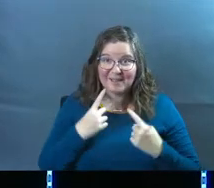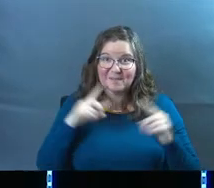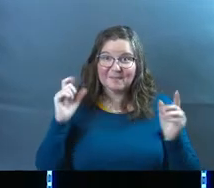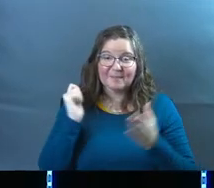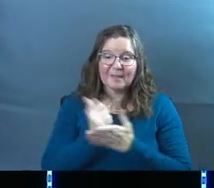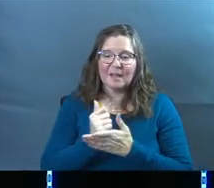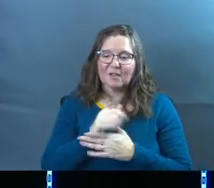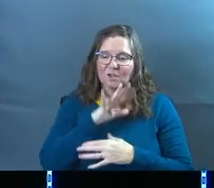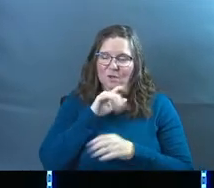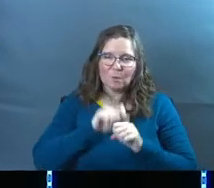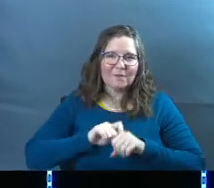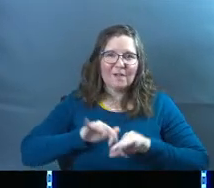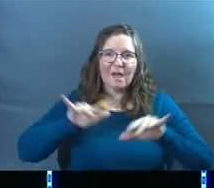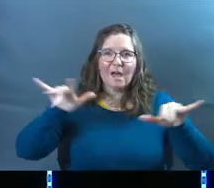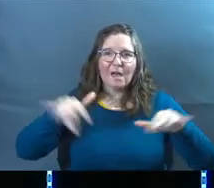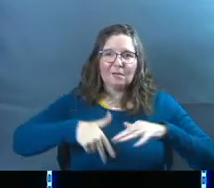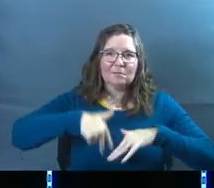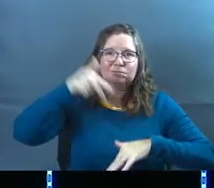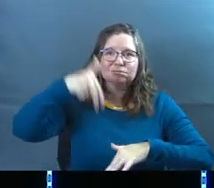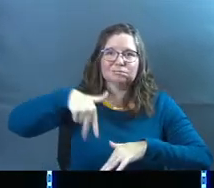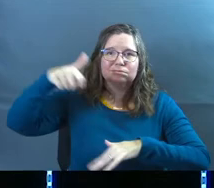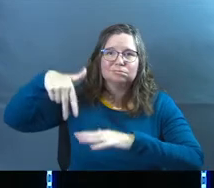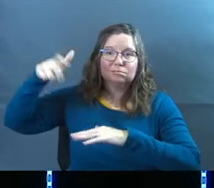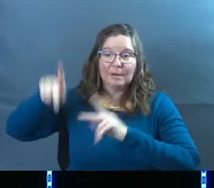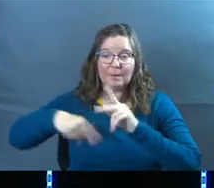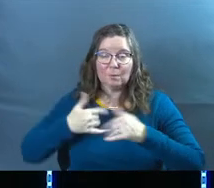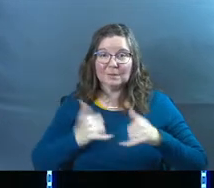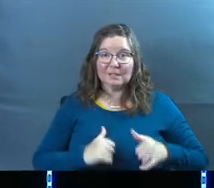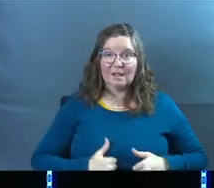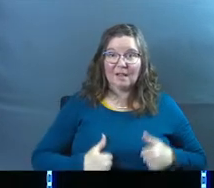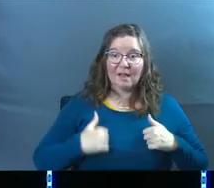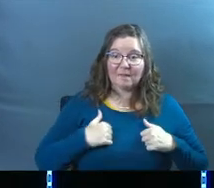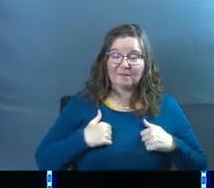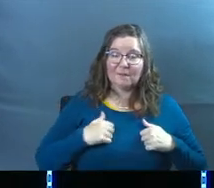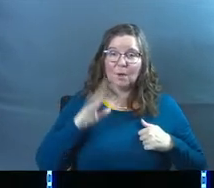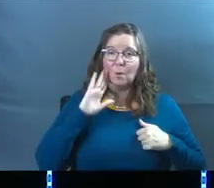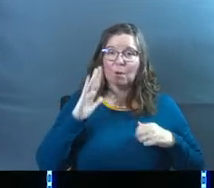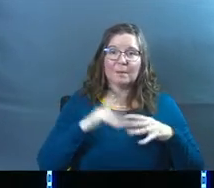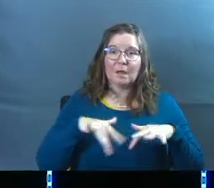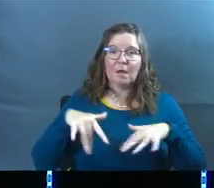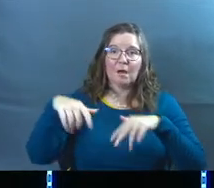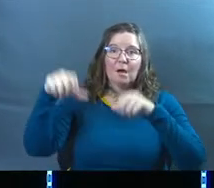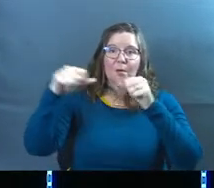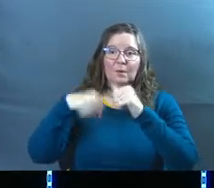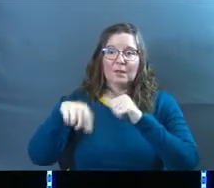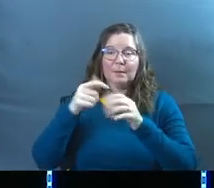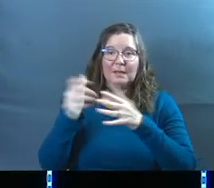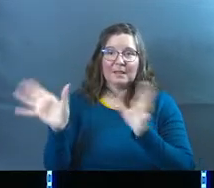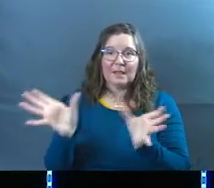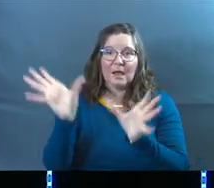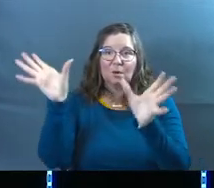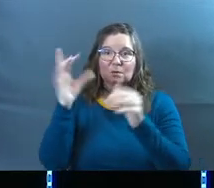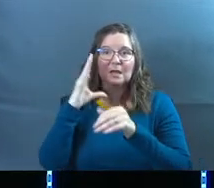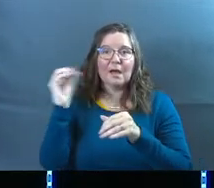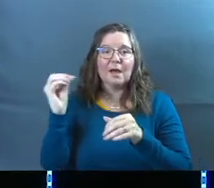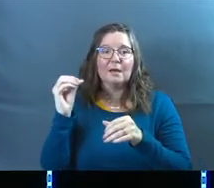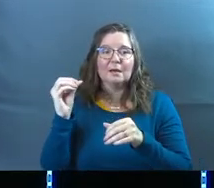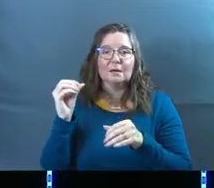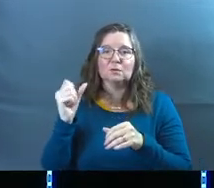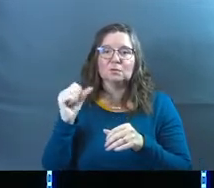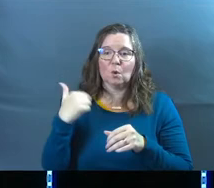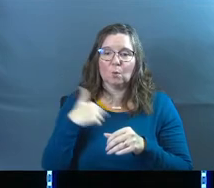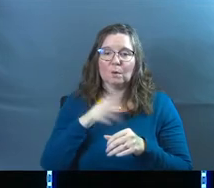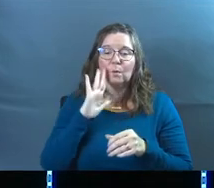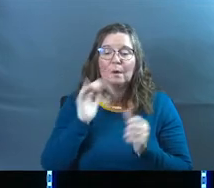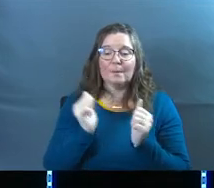The dirt will fly. And those who are still alive will be caught up with them in the clouds. And so